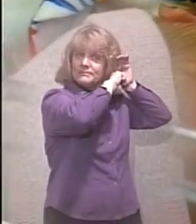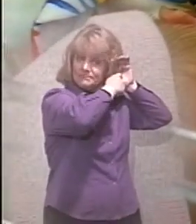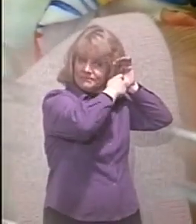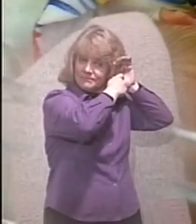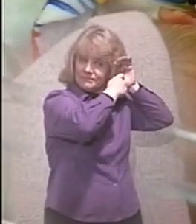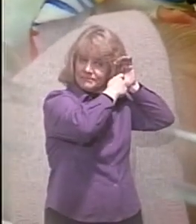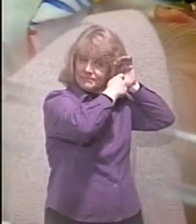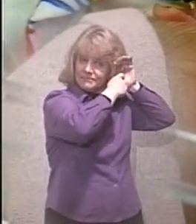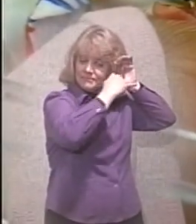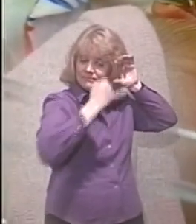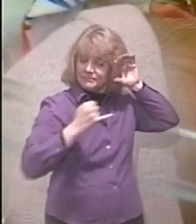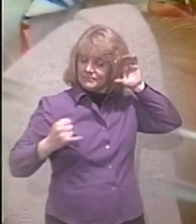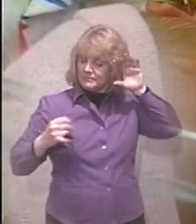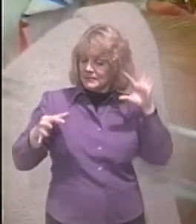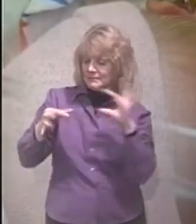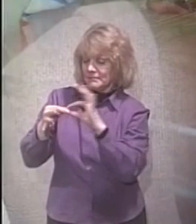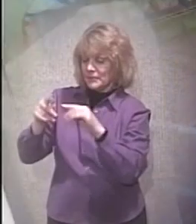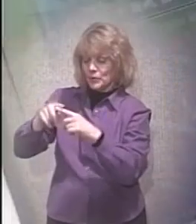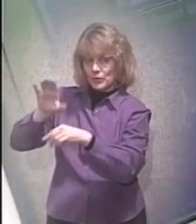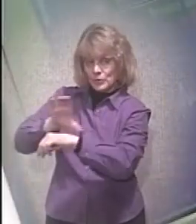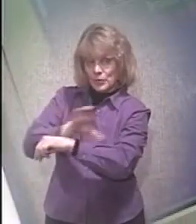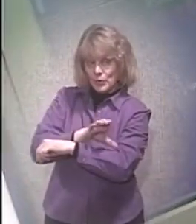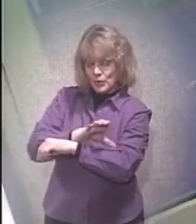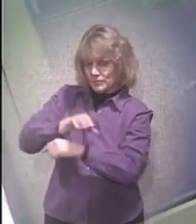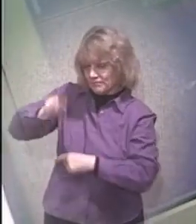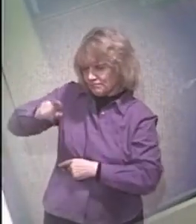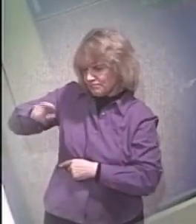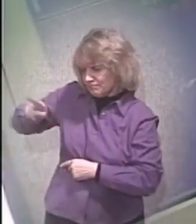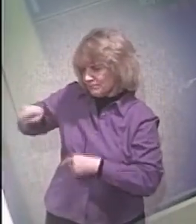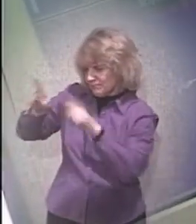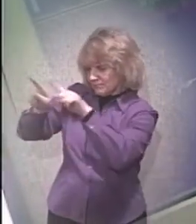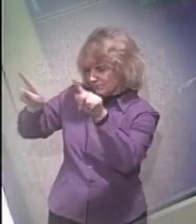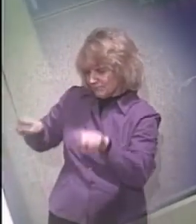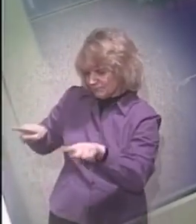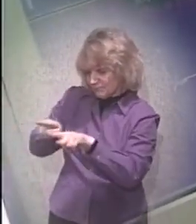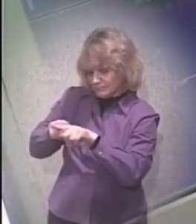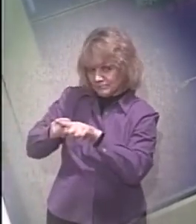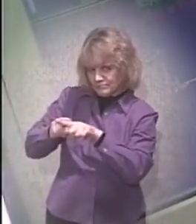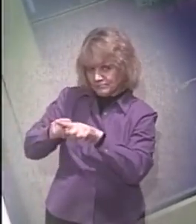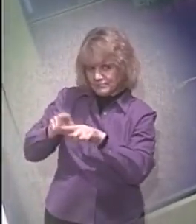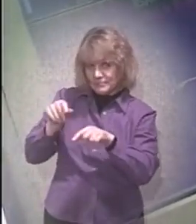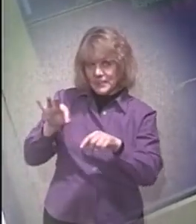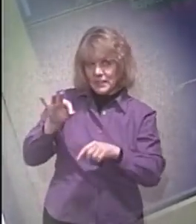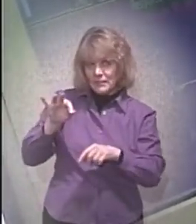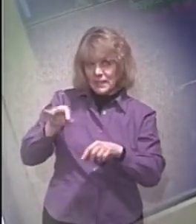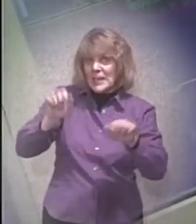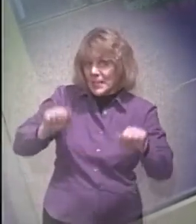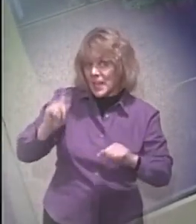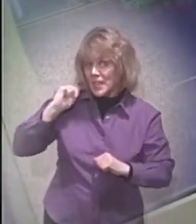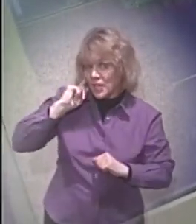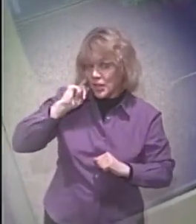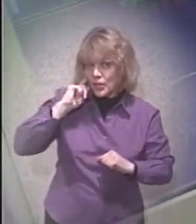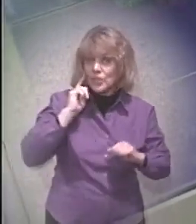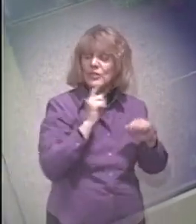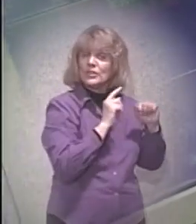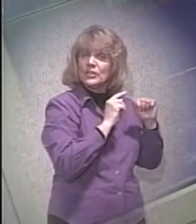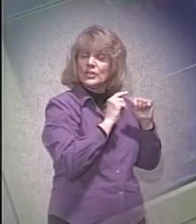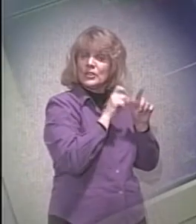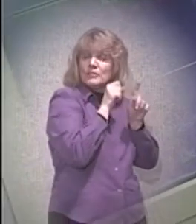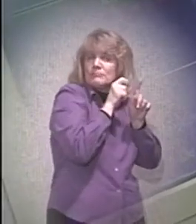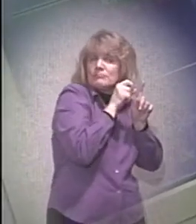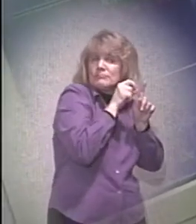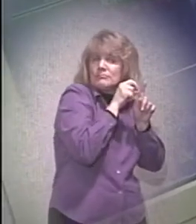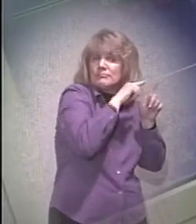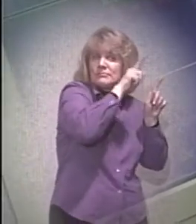canal. If the hearing is normal, the cells in the inner ear become excited by the incoming sound and produce energy that